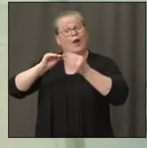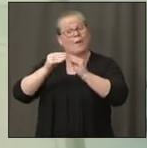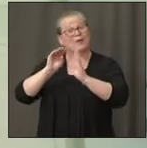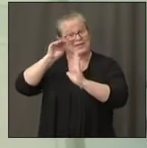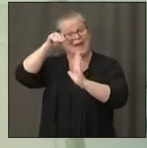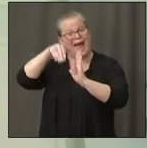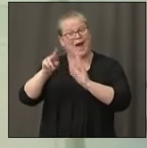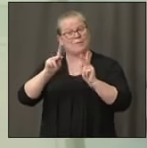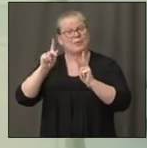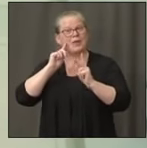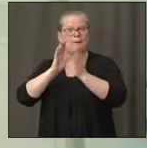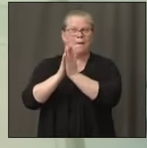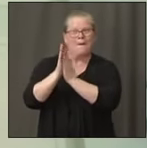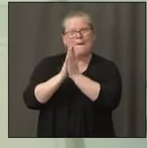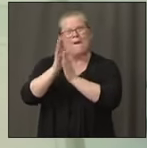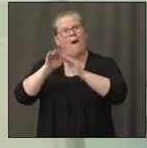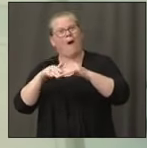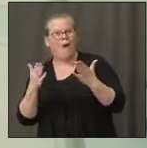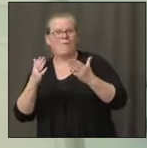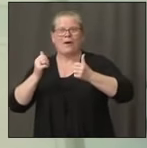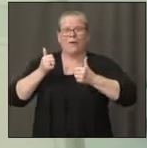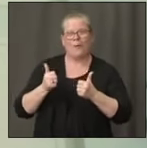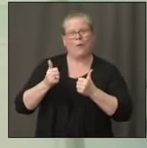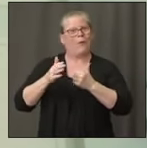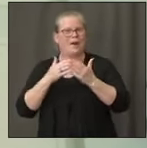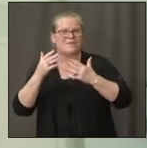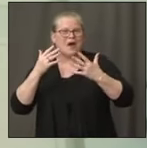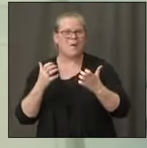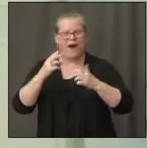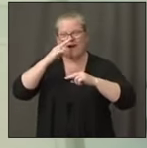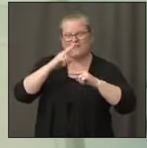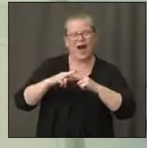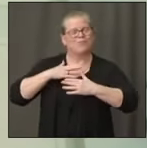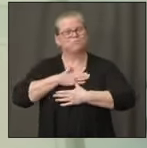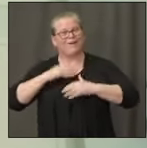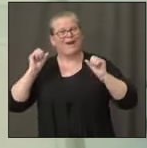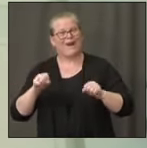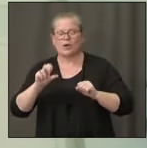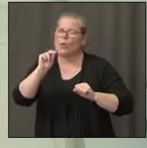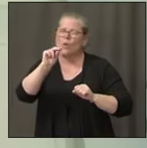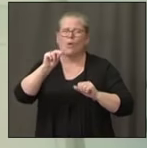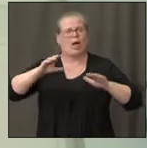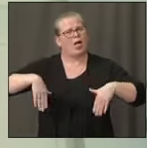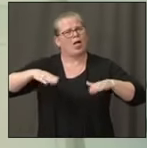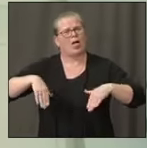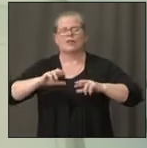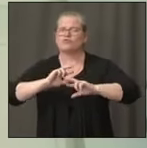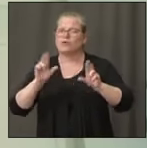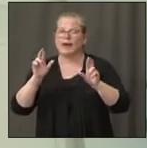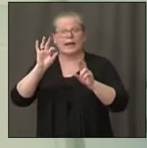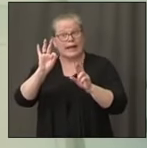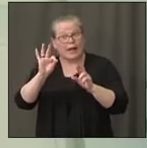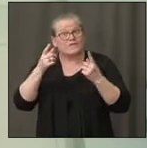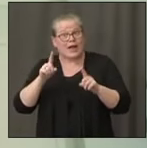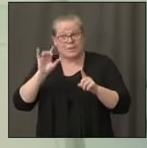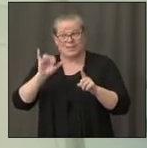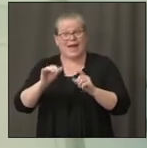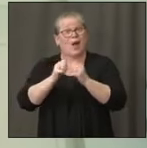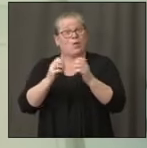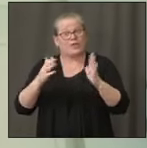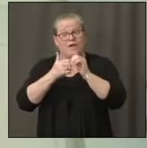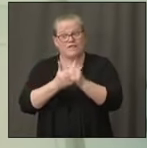reopen the economy, but we can't let our guard down as it relates to these mitigation measures. Otherwise, we will jeopardize our reopening and we don't want to go back to where we were in March and